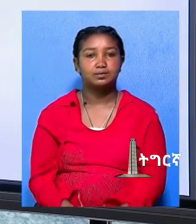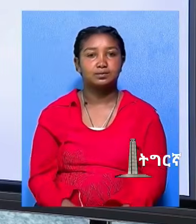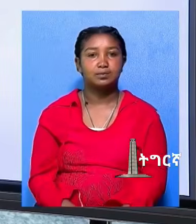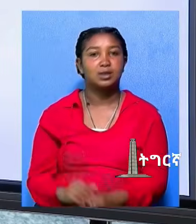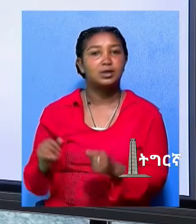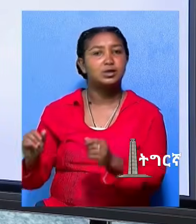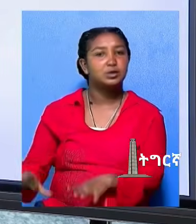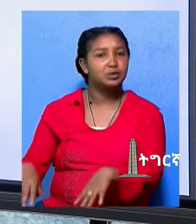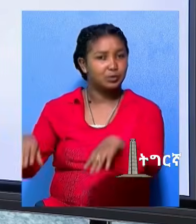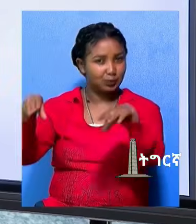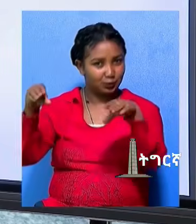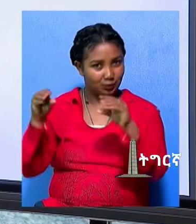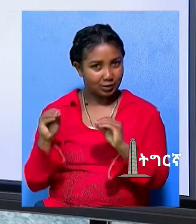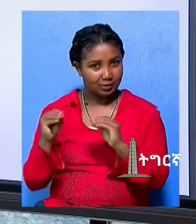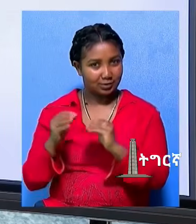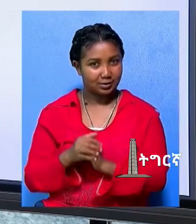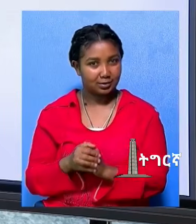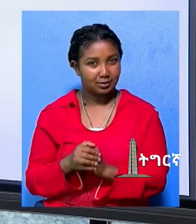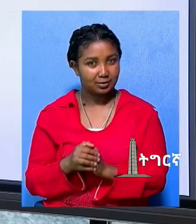Students,